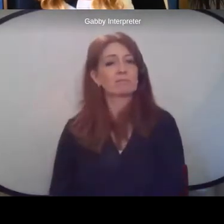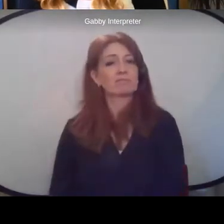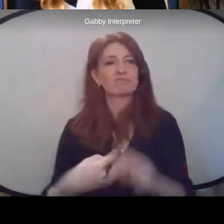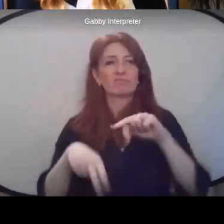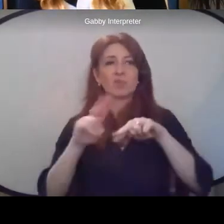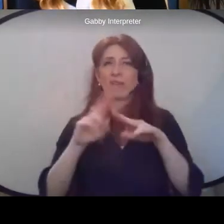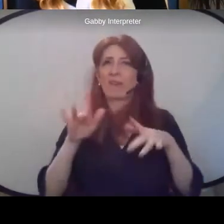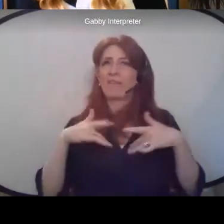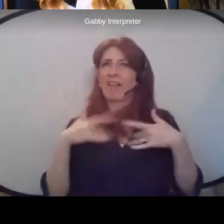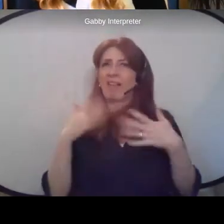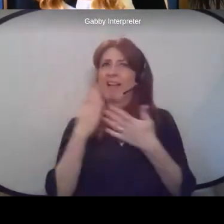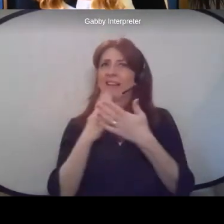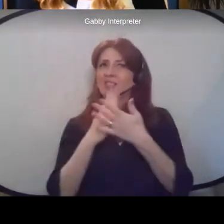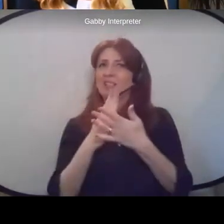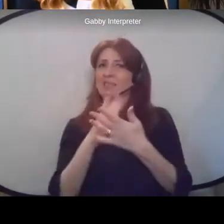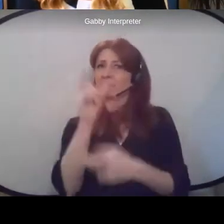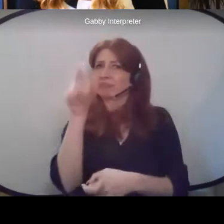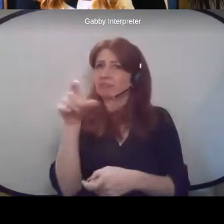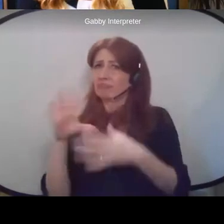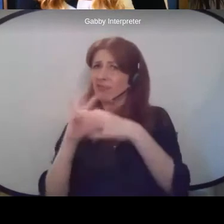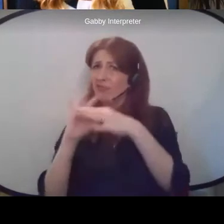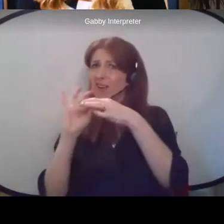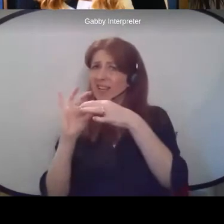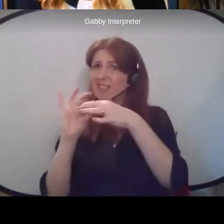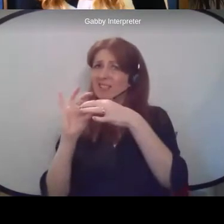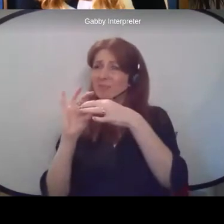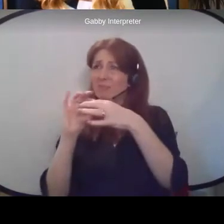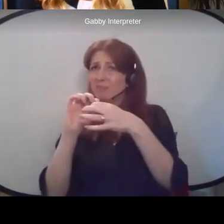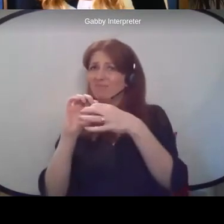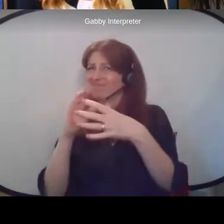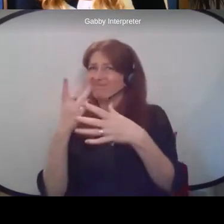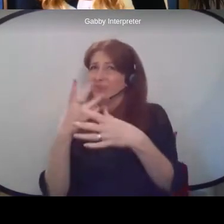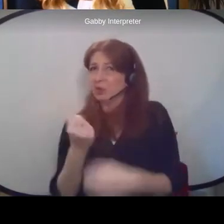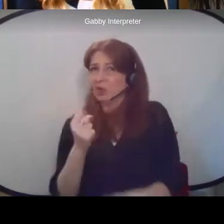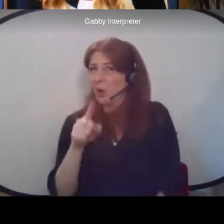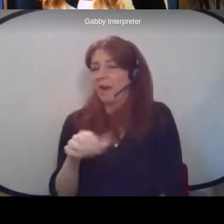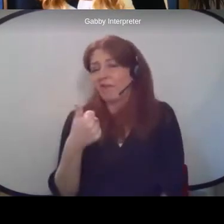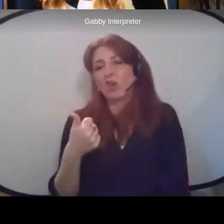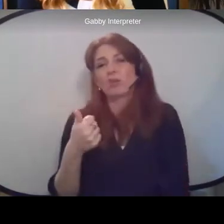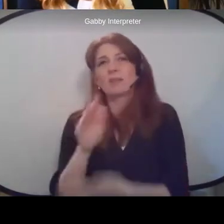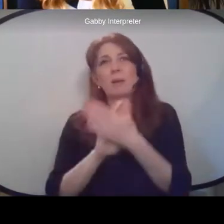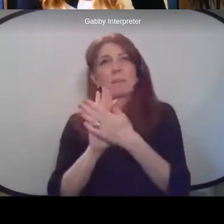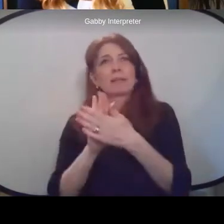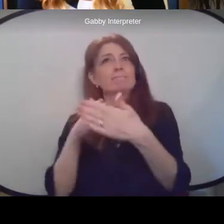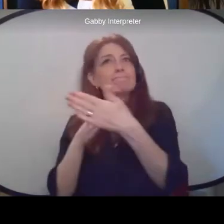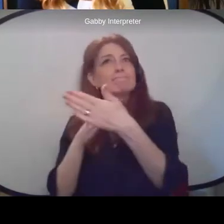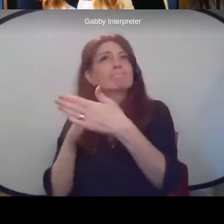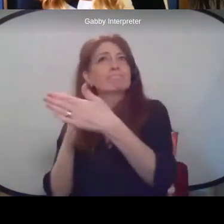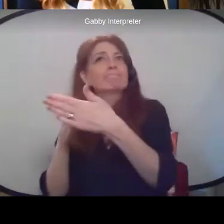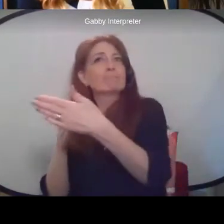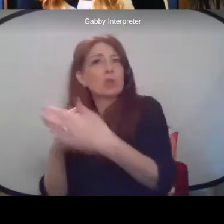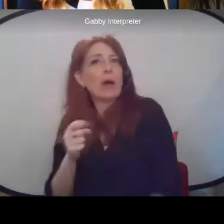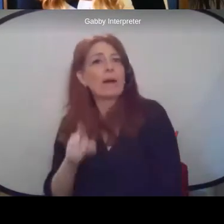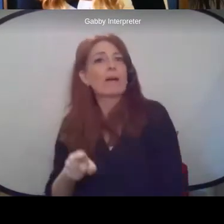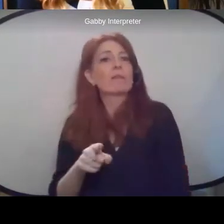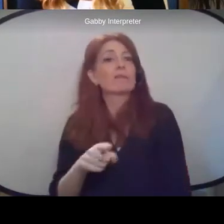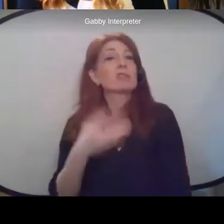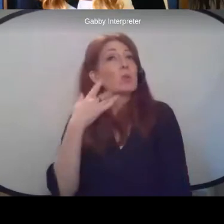relationship with who you're working with, then when you come across hurdles, you'll never be able to overcome them. So if you are starting on this journey, build a great